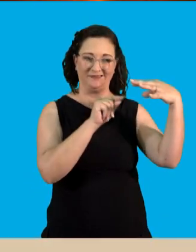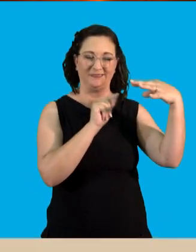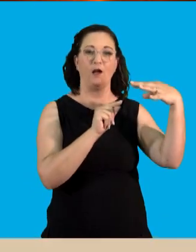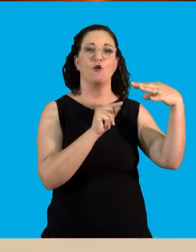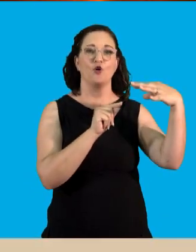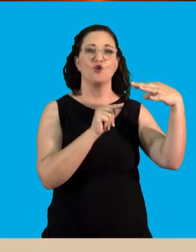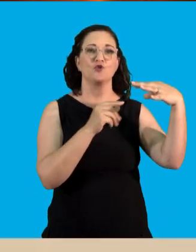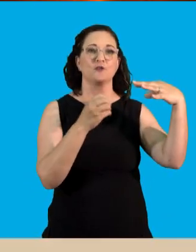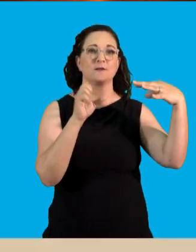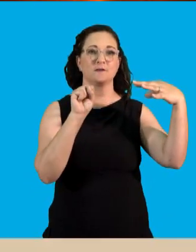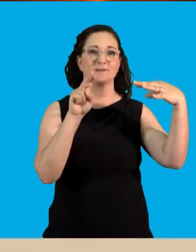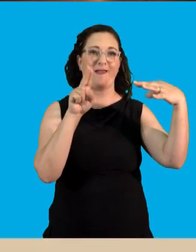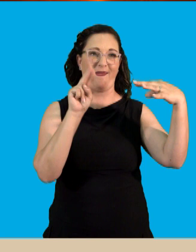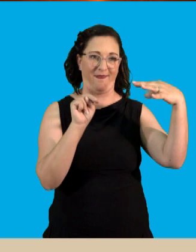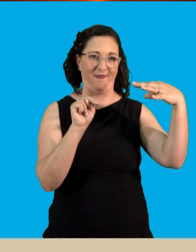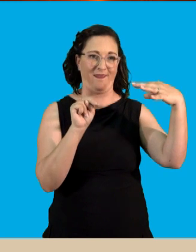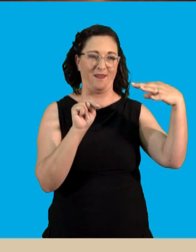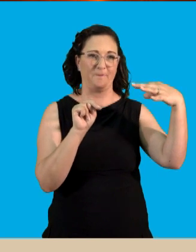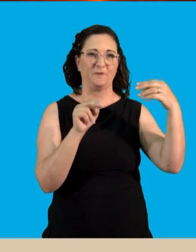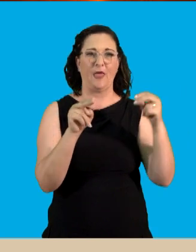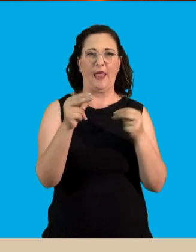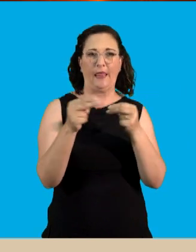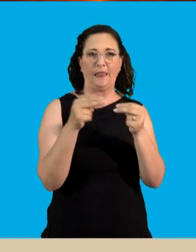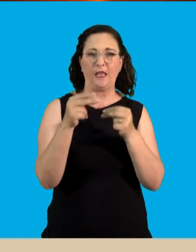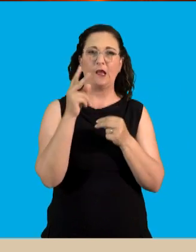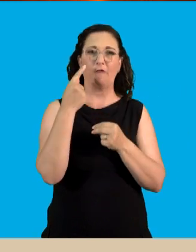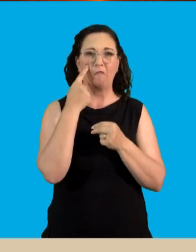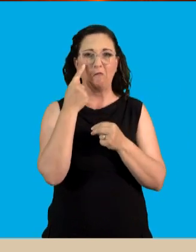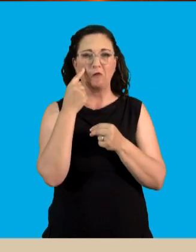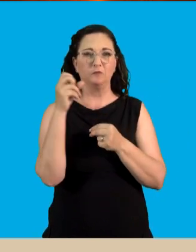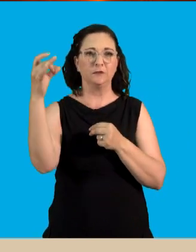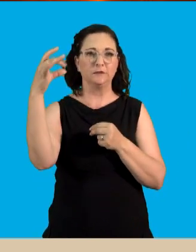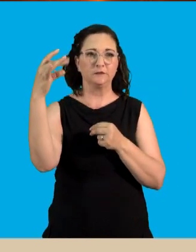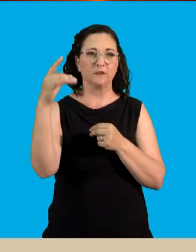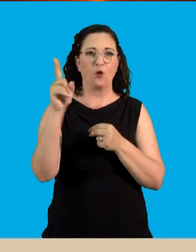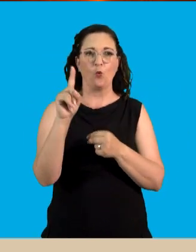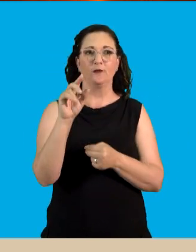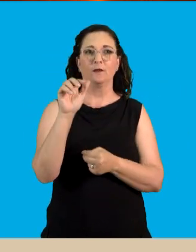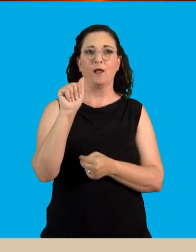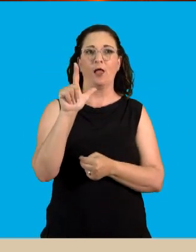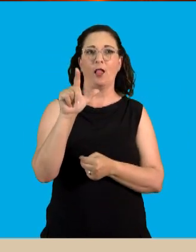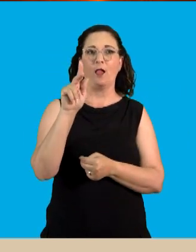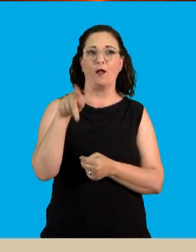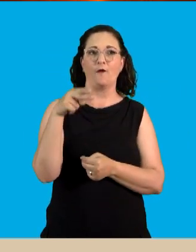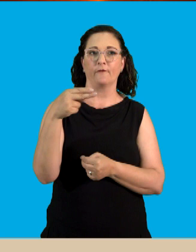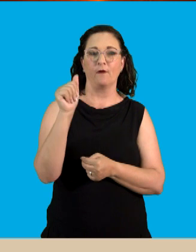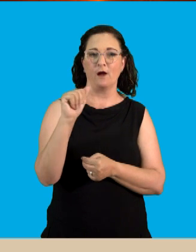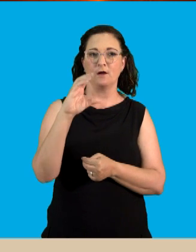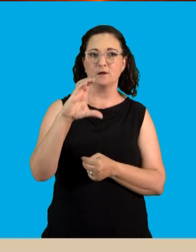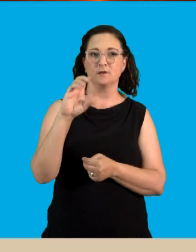the sun, right? After the sun, we have the nearest visible star, which is called the